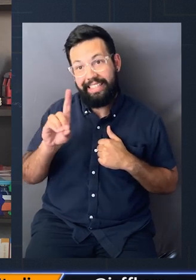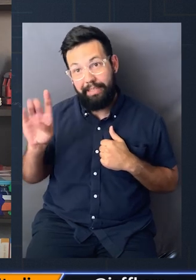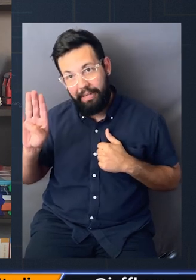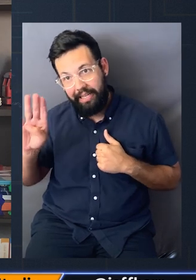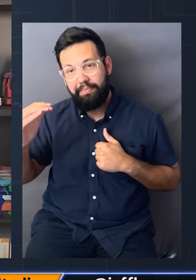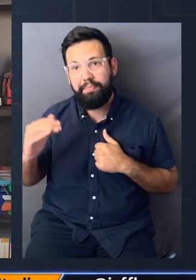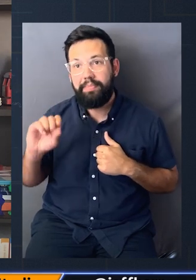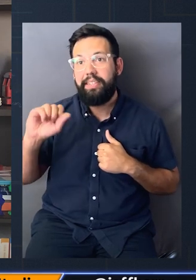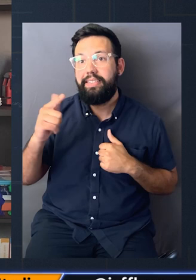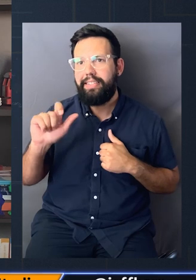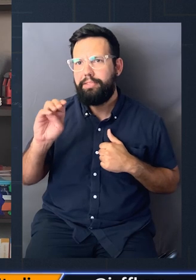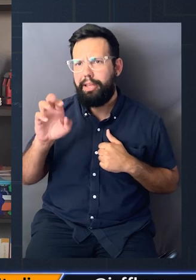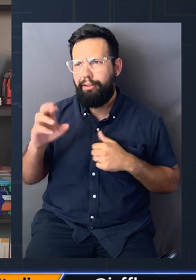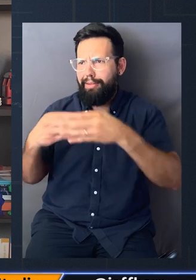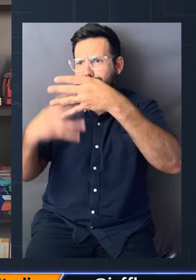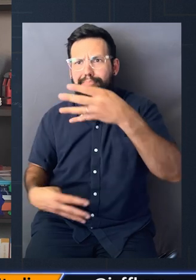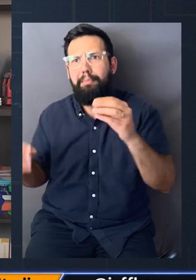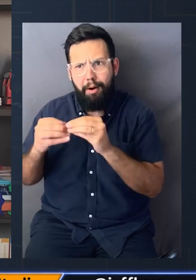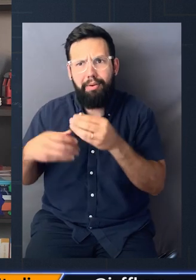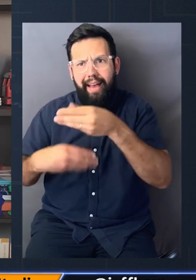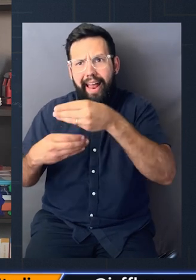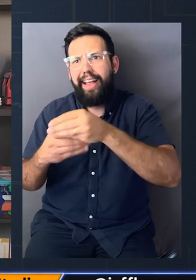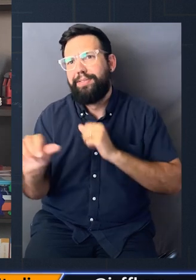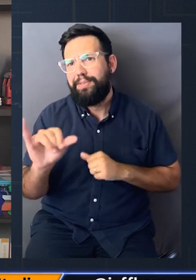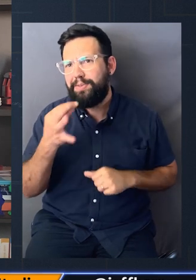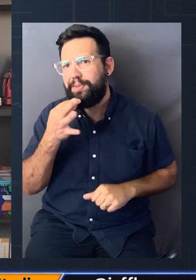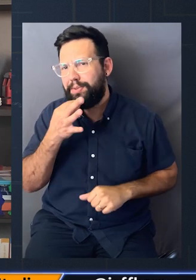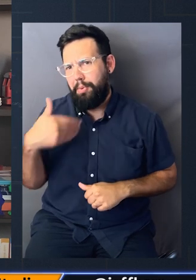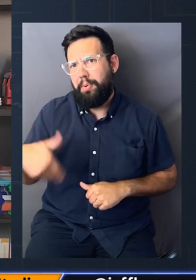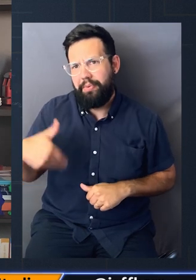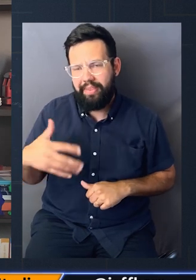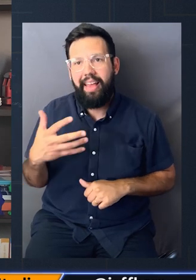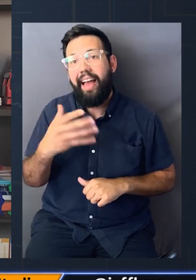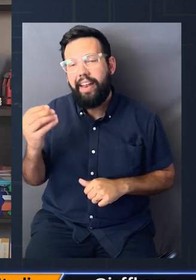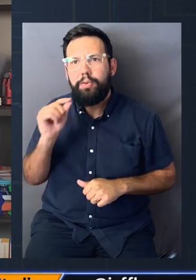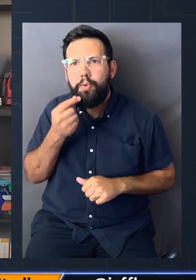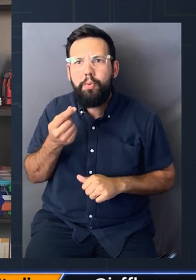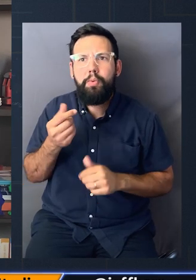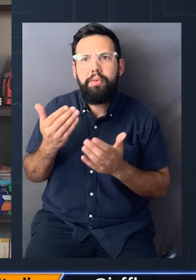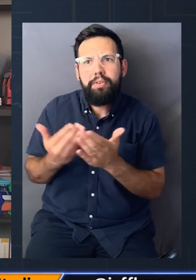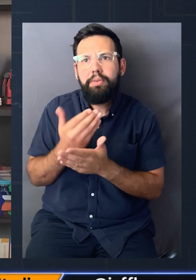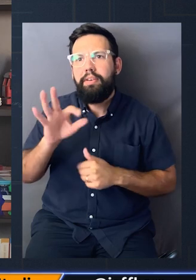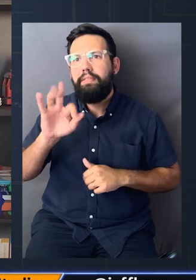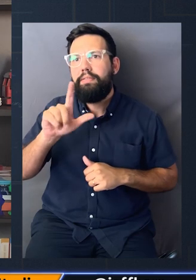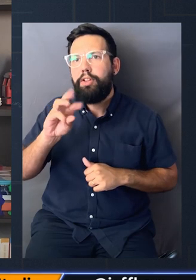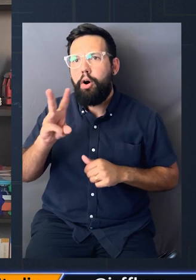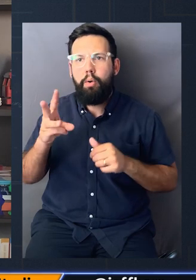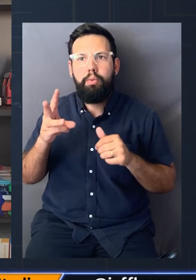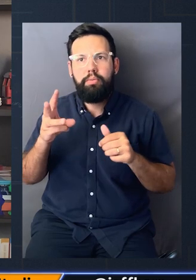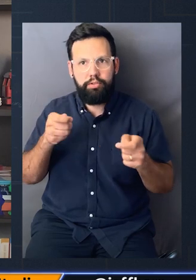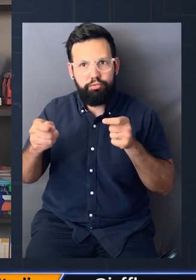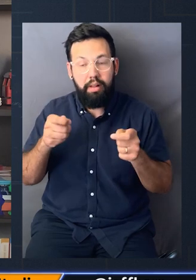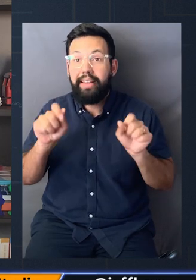Dynamo, DynamoDB, SageMaker, and a whole lot more to come. There's also a whole bunch of really cool flow control. You can